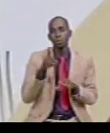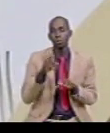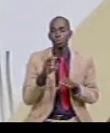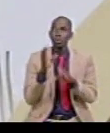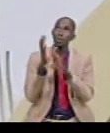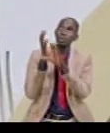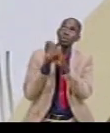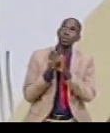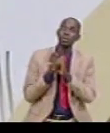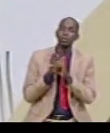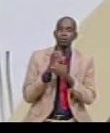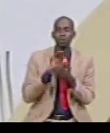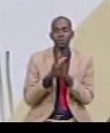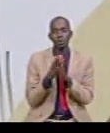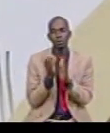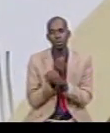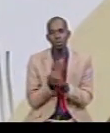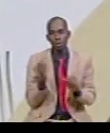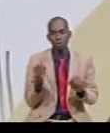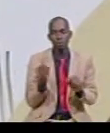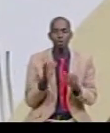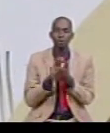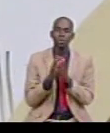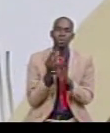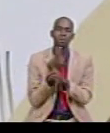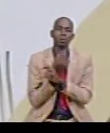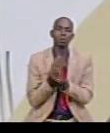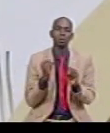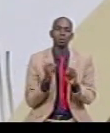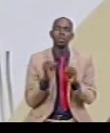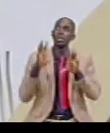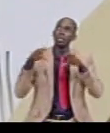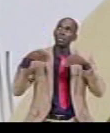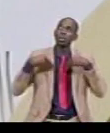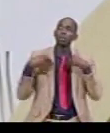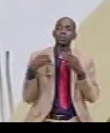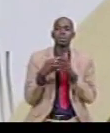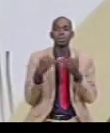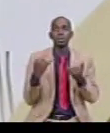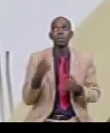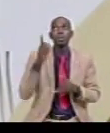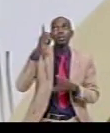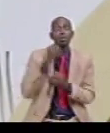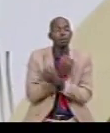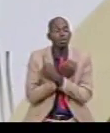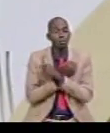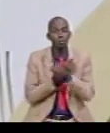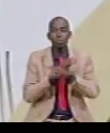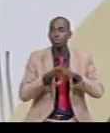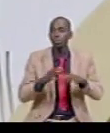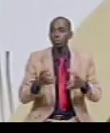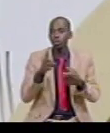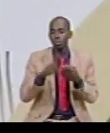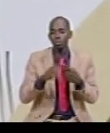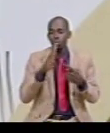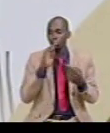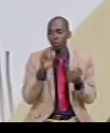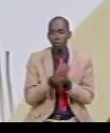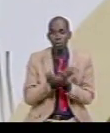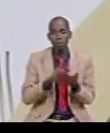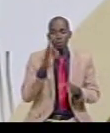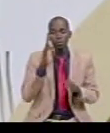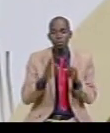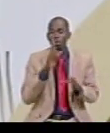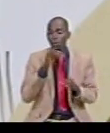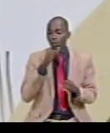Receive now. Receive now. God loves you. He doesn't want you to perish. If you are yet to be saved, receive and